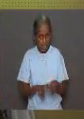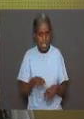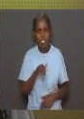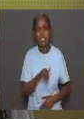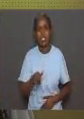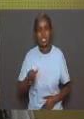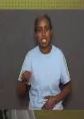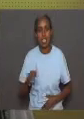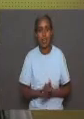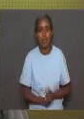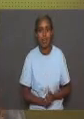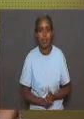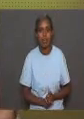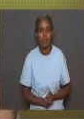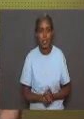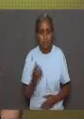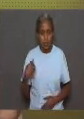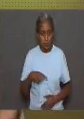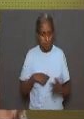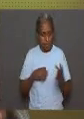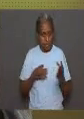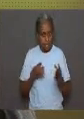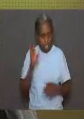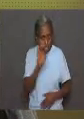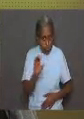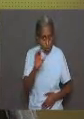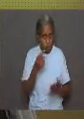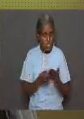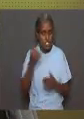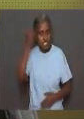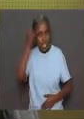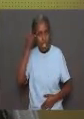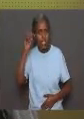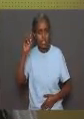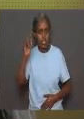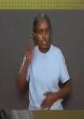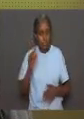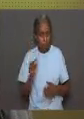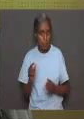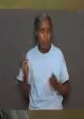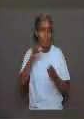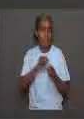same. We will explore these ideas a bit further.